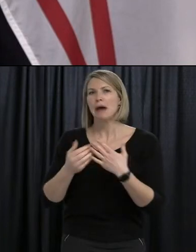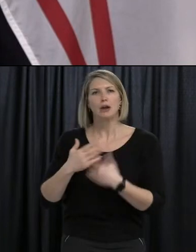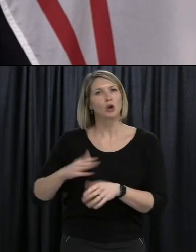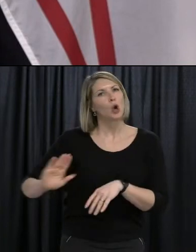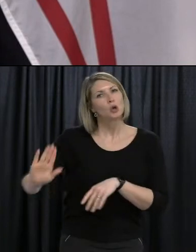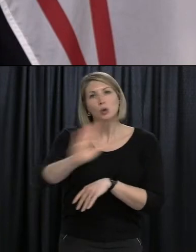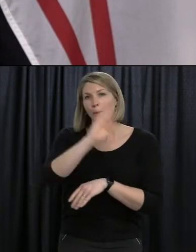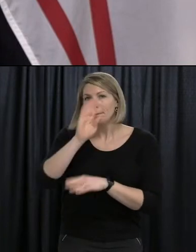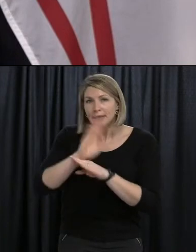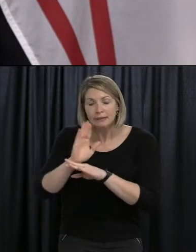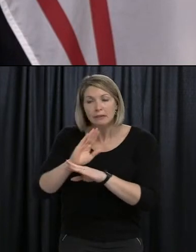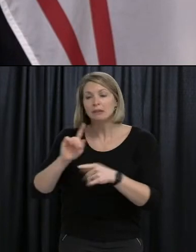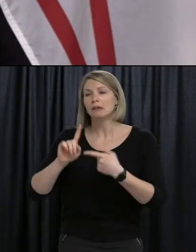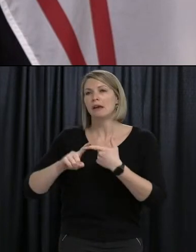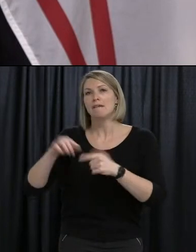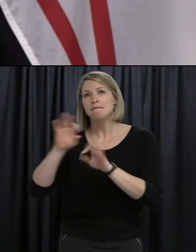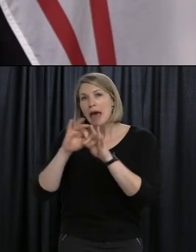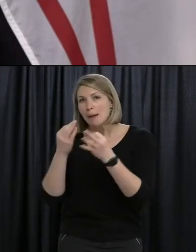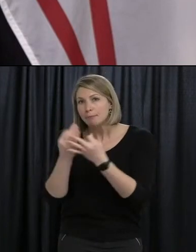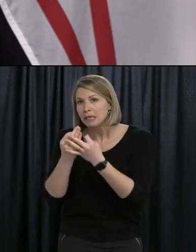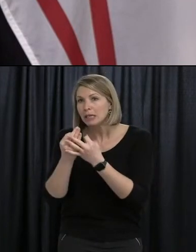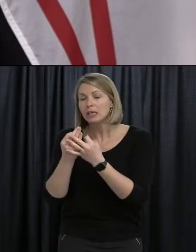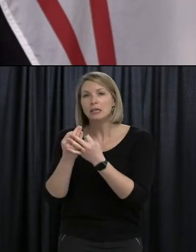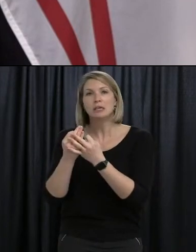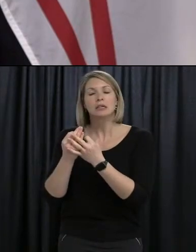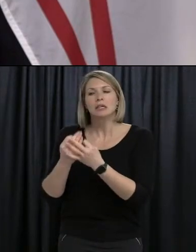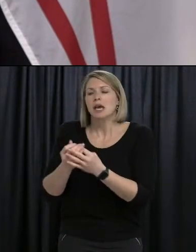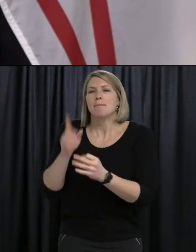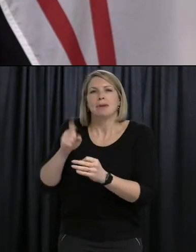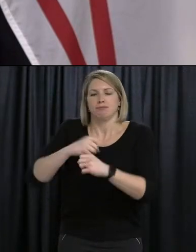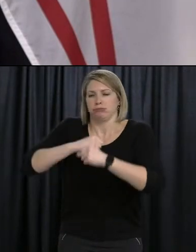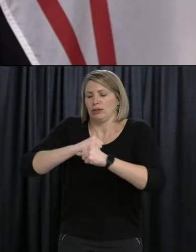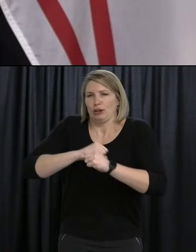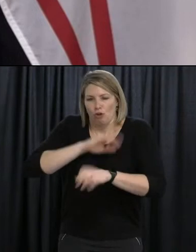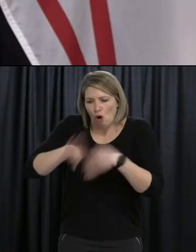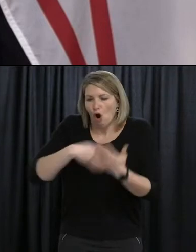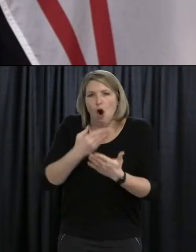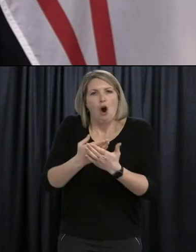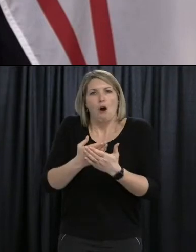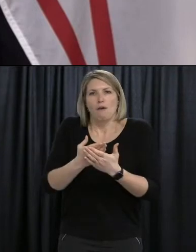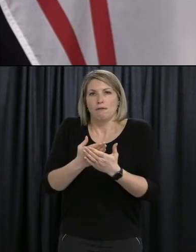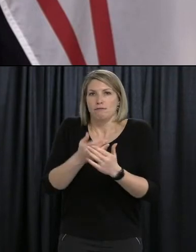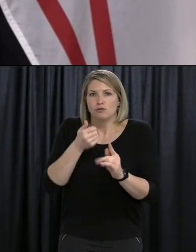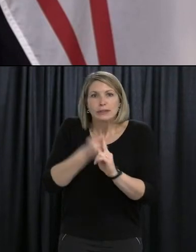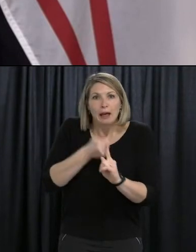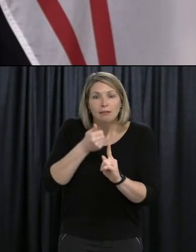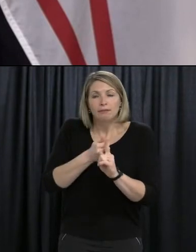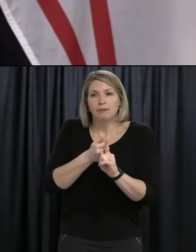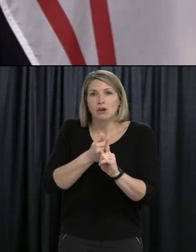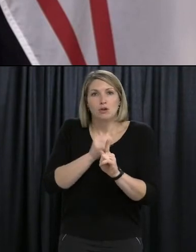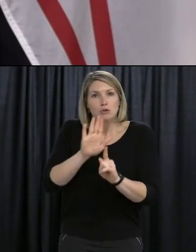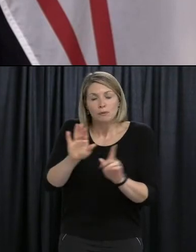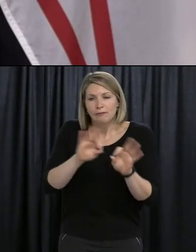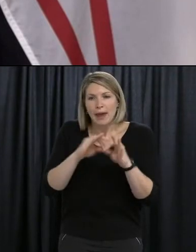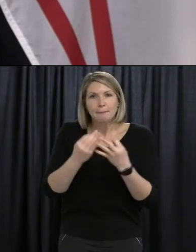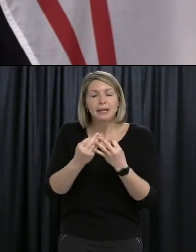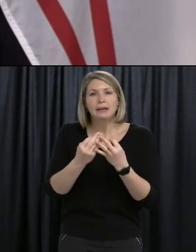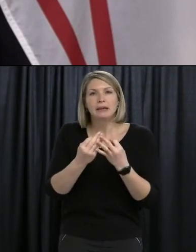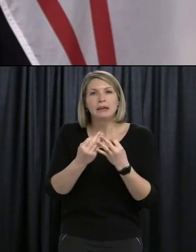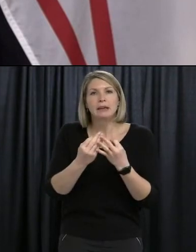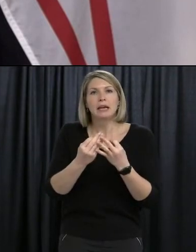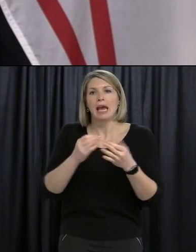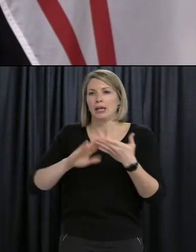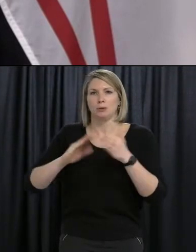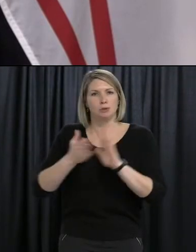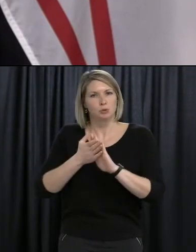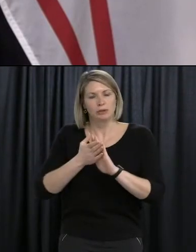must follow all public health recommendations and directives to protect yourself, your family, and your community. Public health cannot fix this